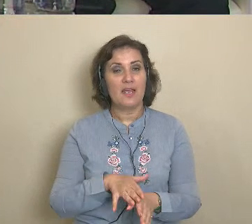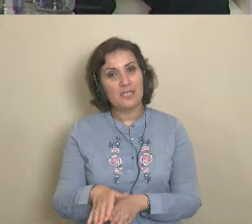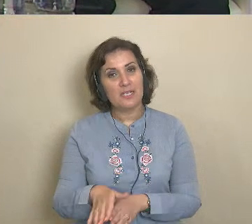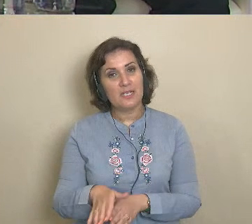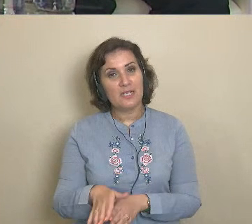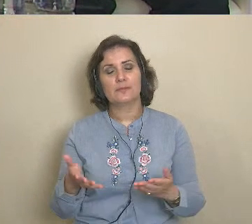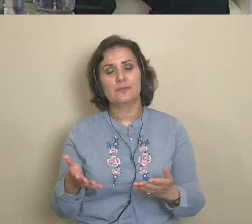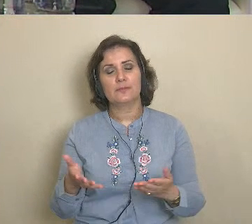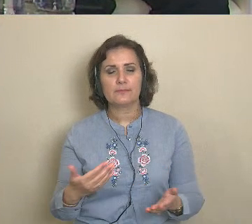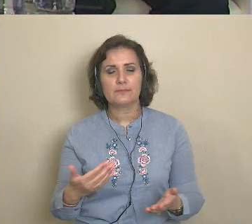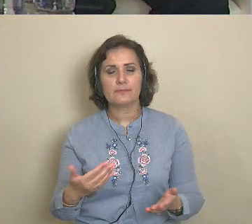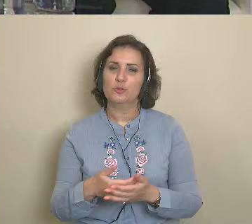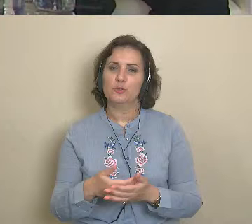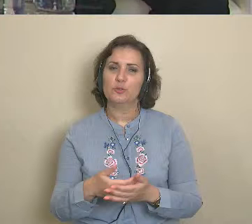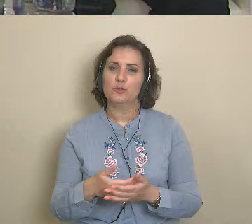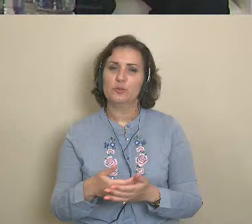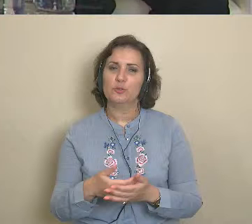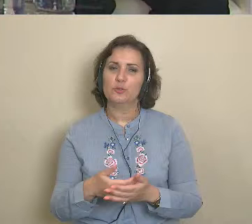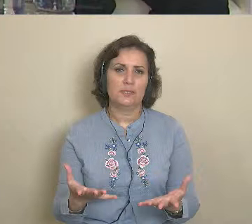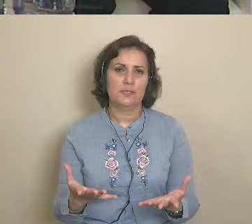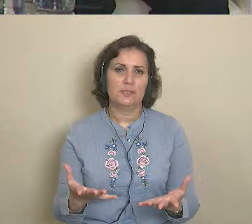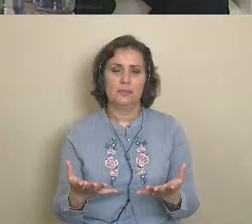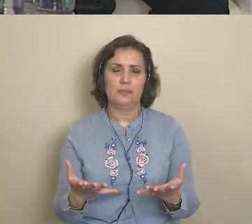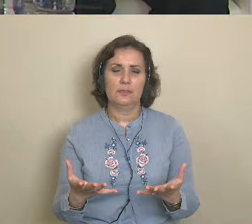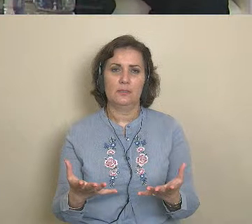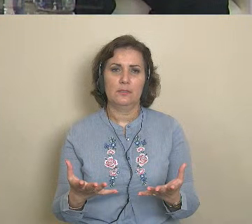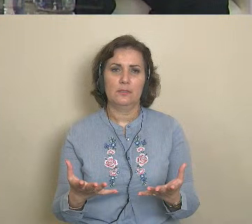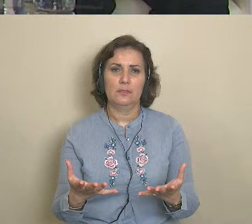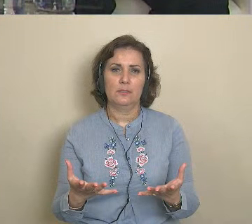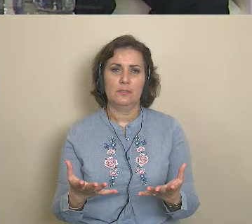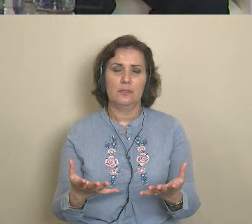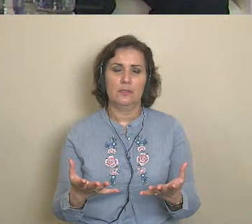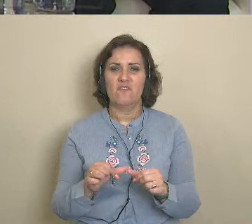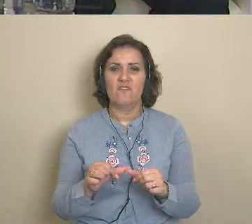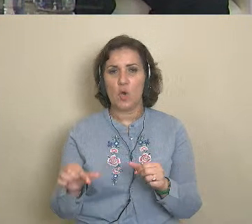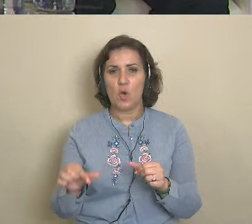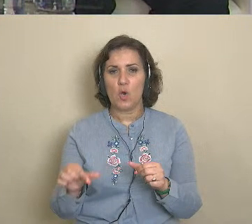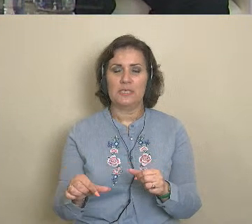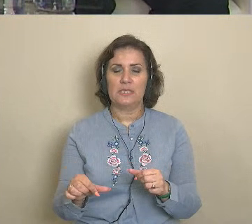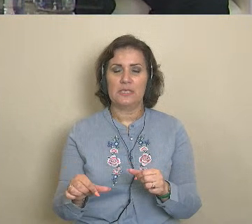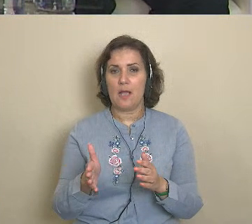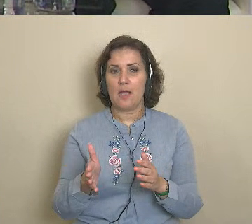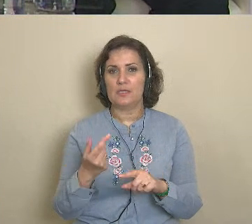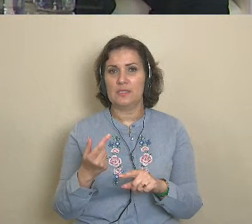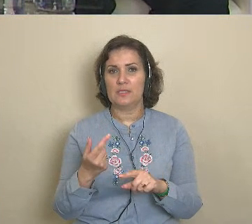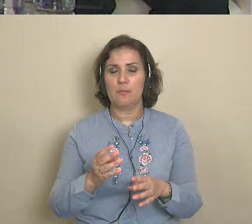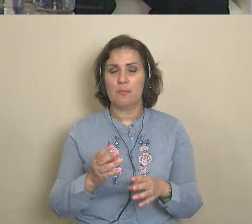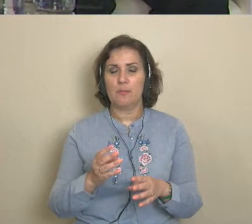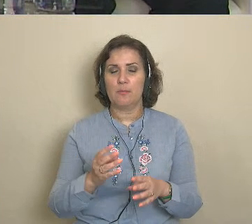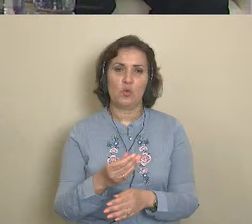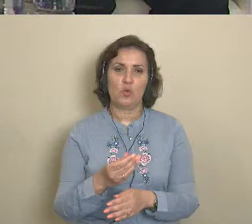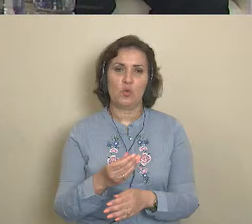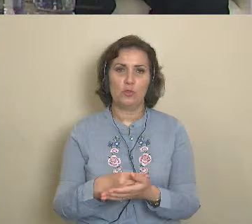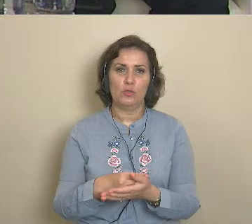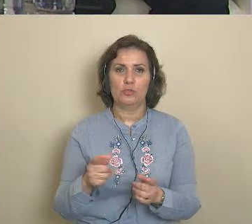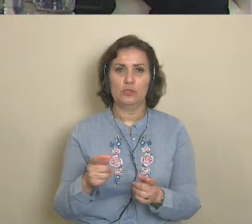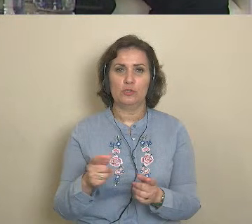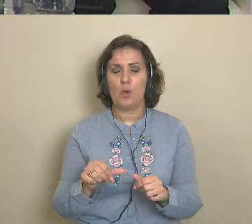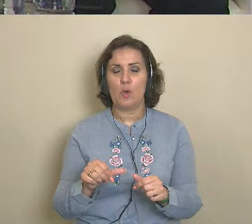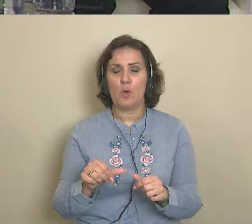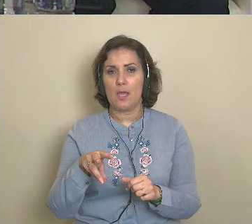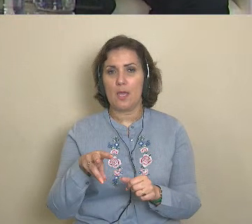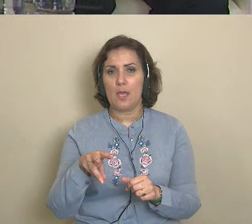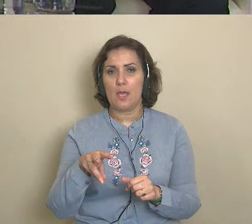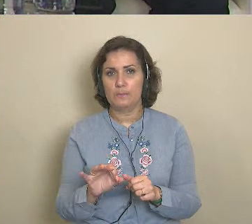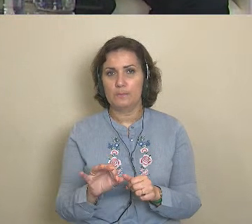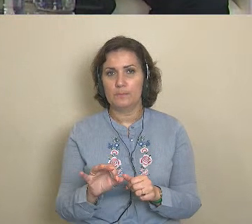cabins, but it seems to be a very simple thing to single out a special cabin, but